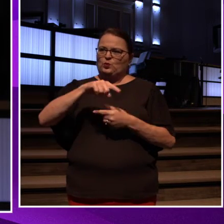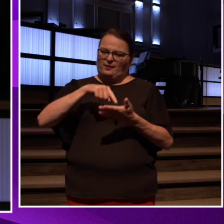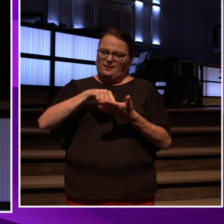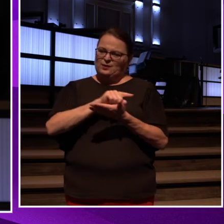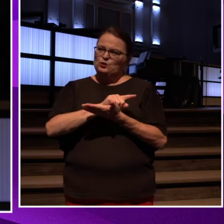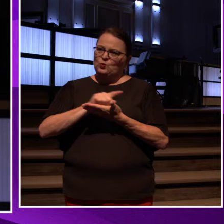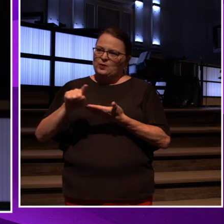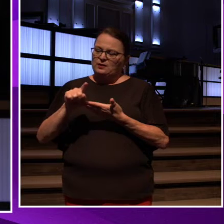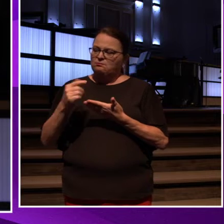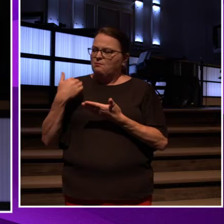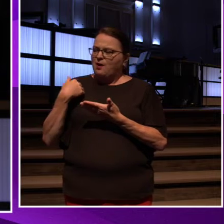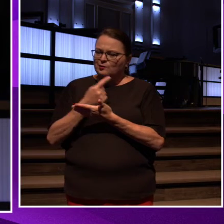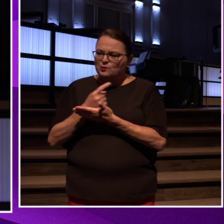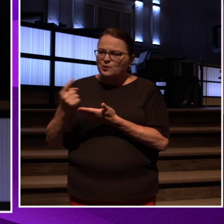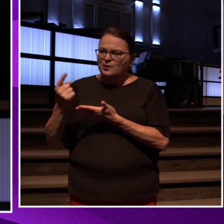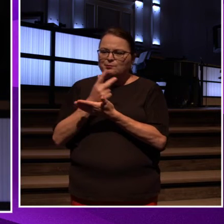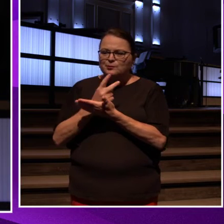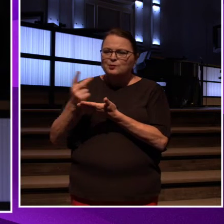the past weeks,